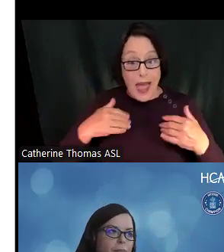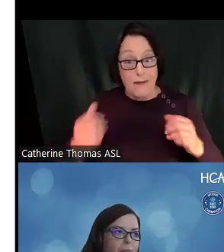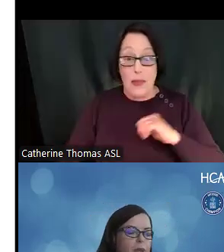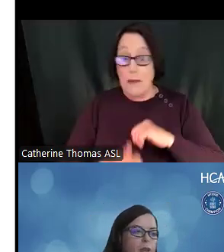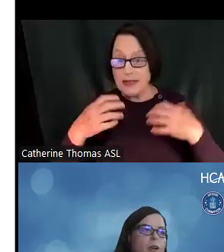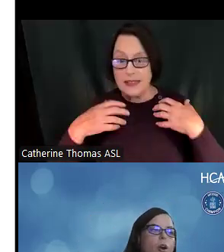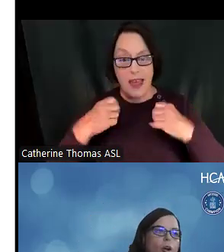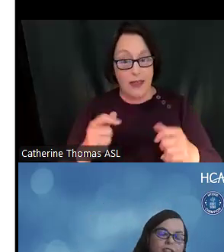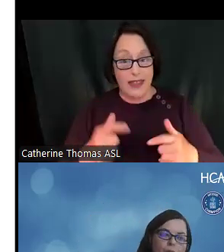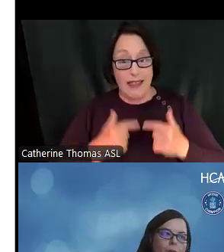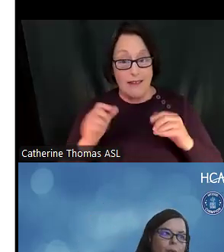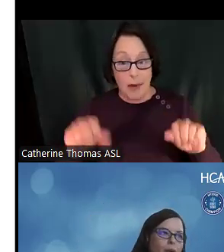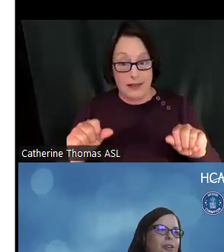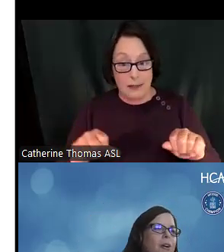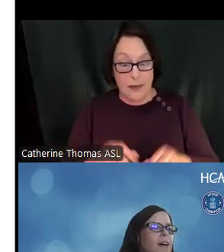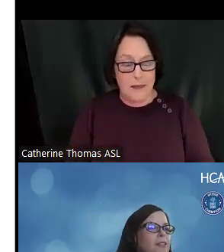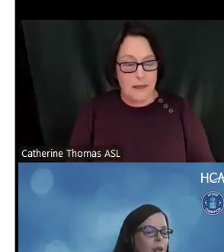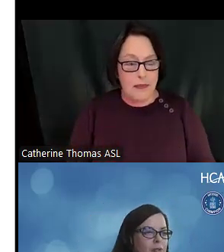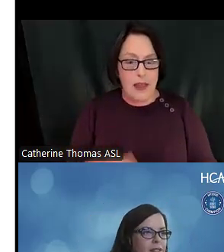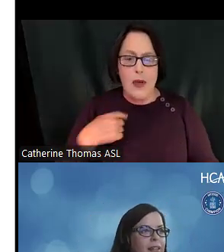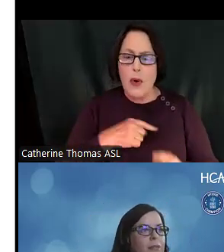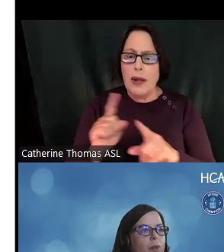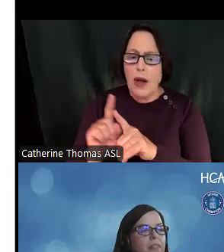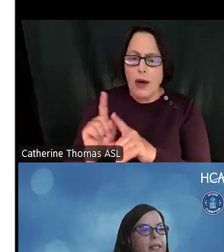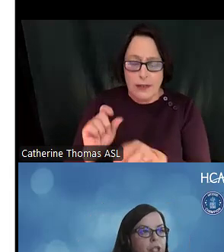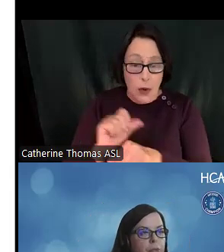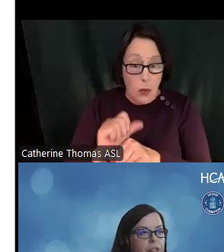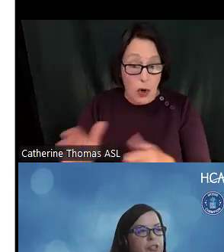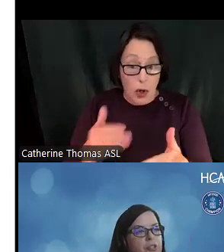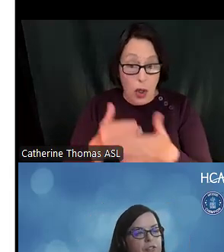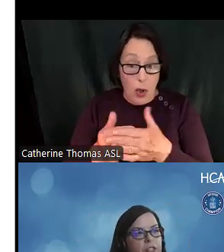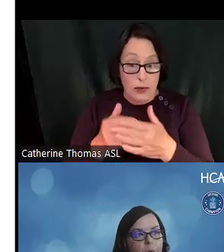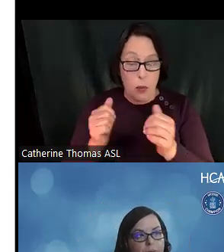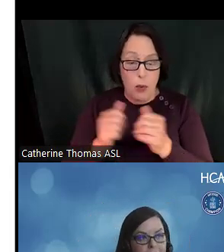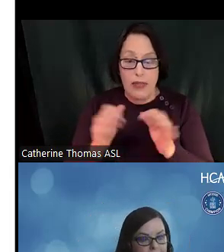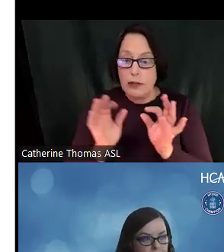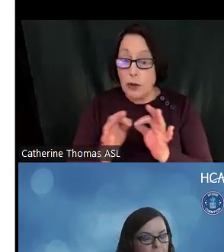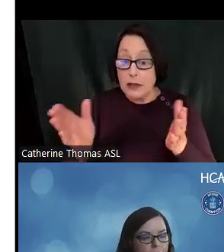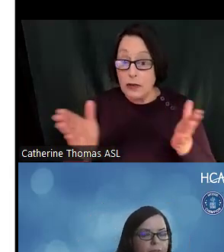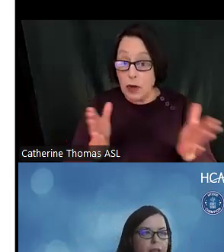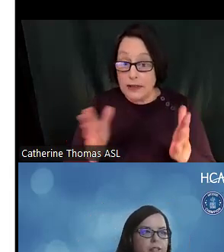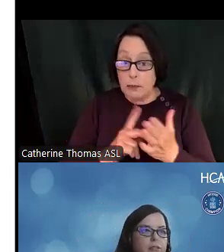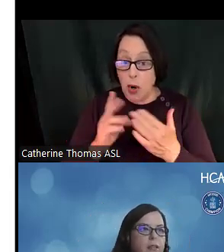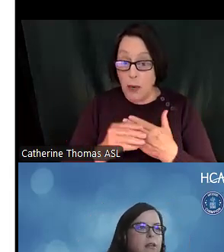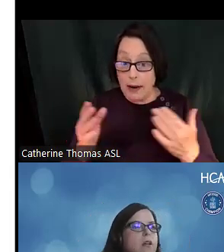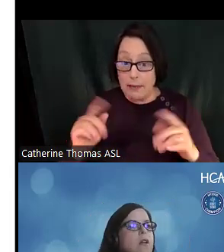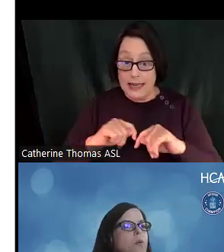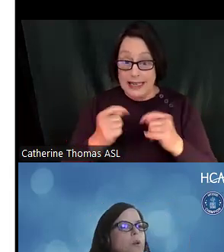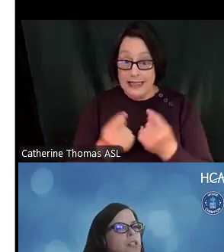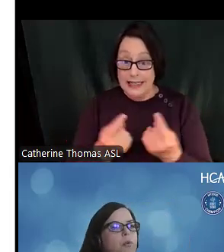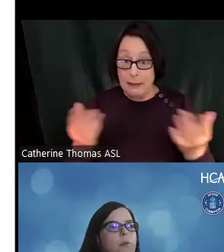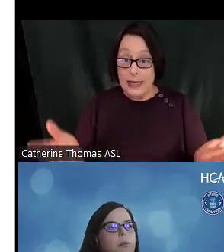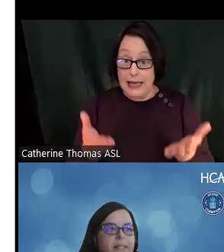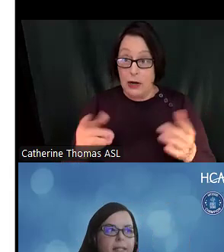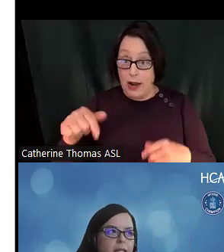possible. Also, we work closely with the Interpreter Services Program team here at the agency,